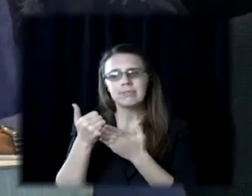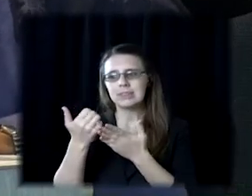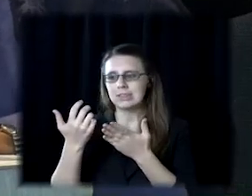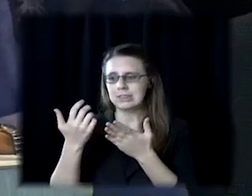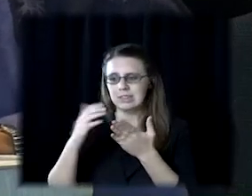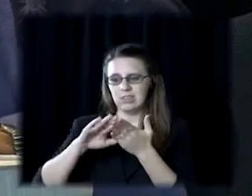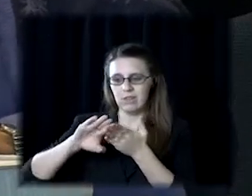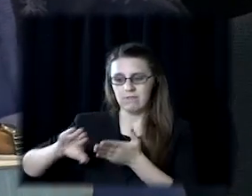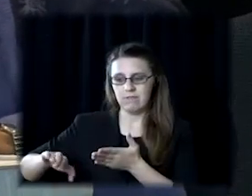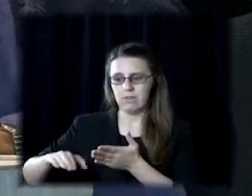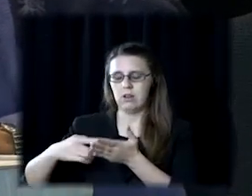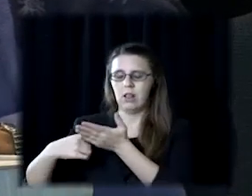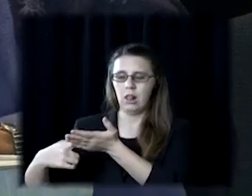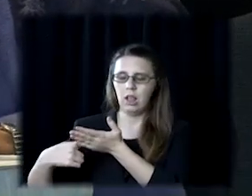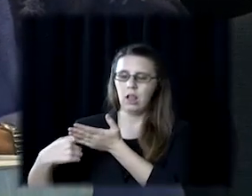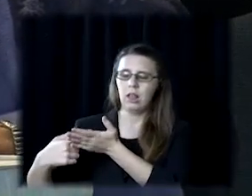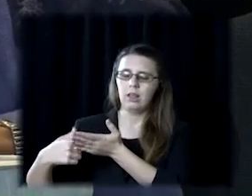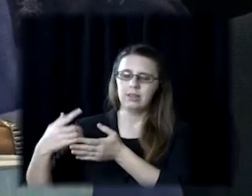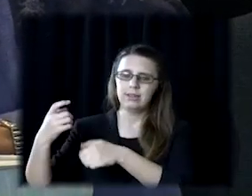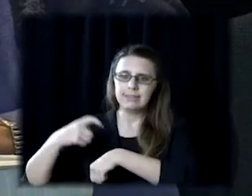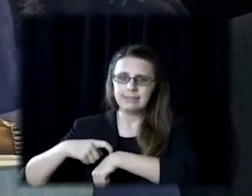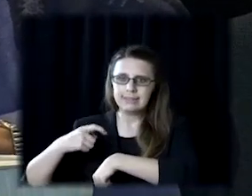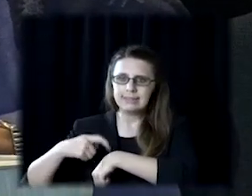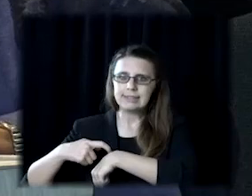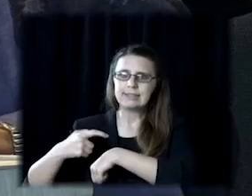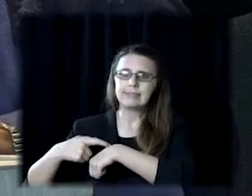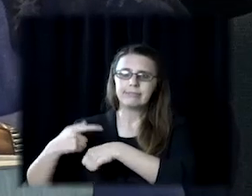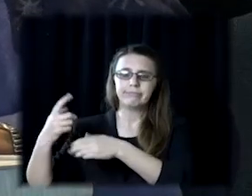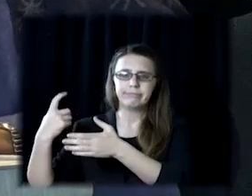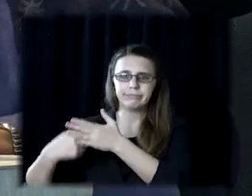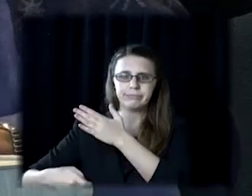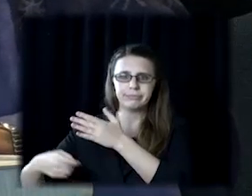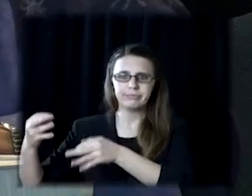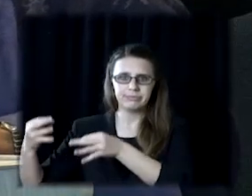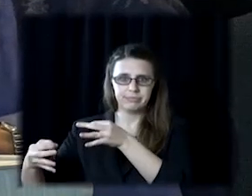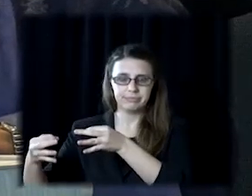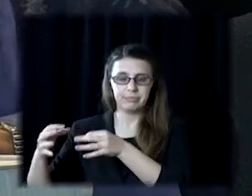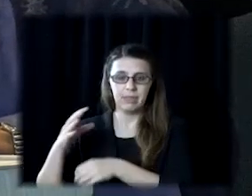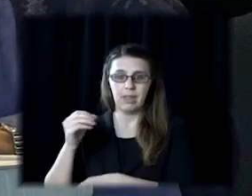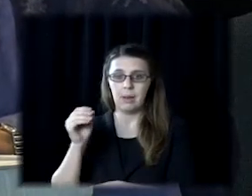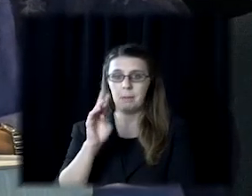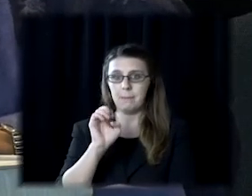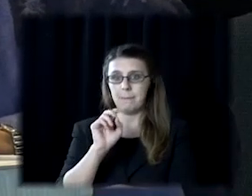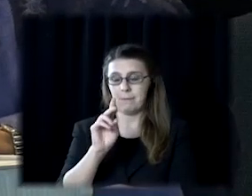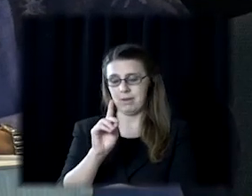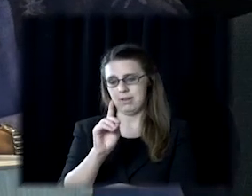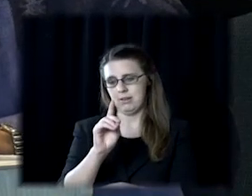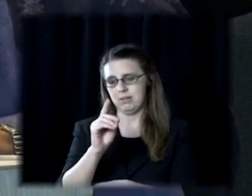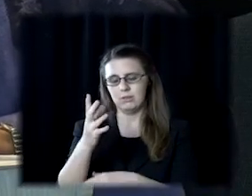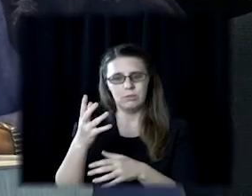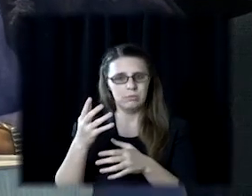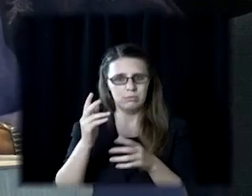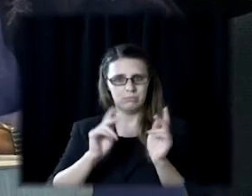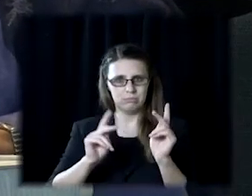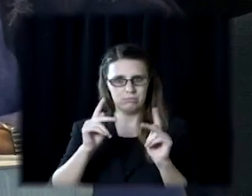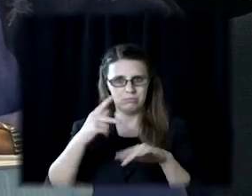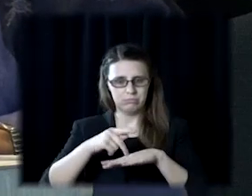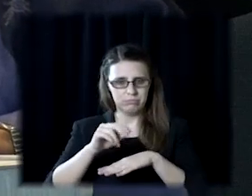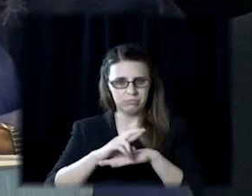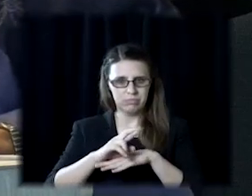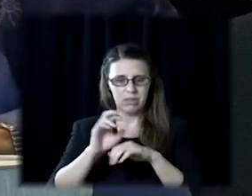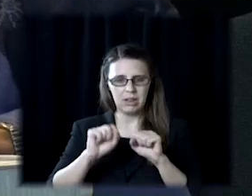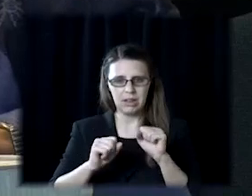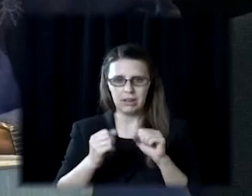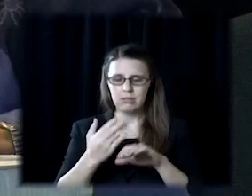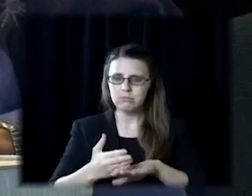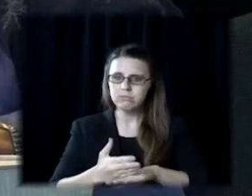litigation, enables local retail bondholders in Puerto Rico to receive a significant recovery, and provided flexibility to the Commonwealth